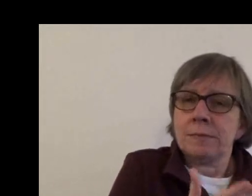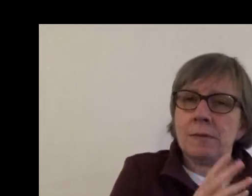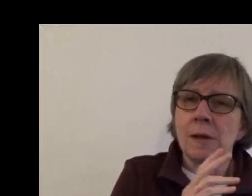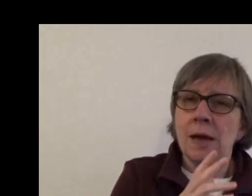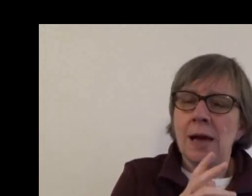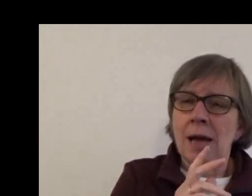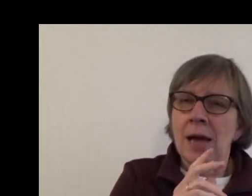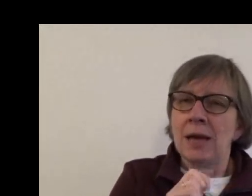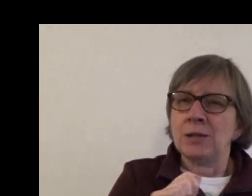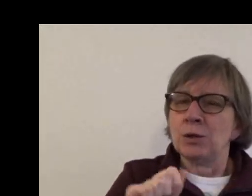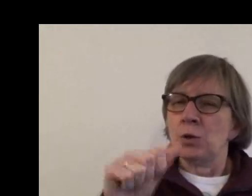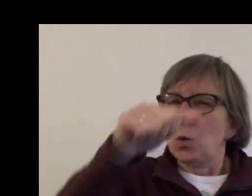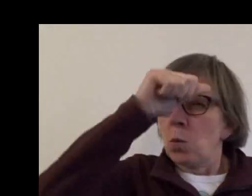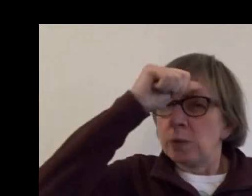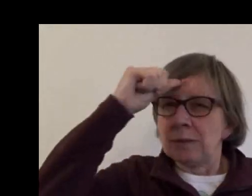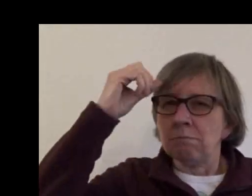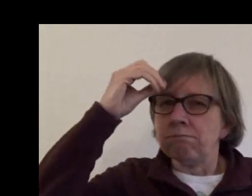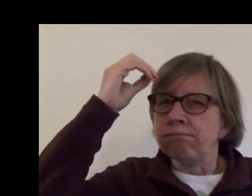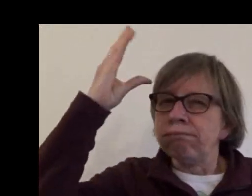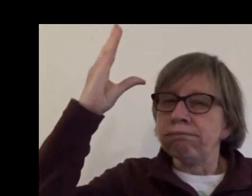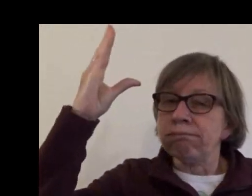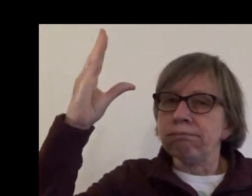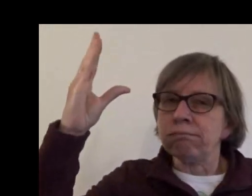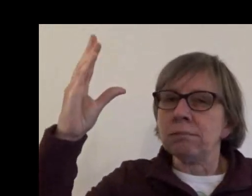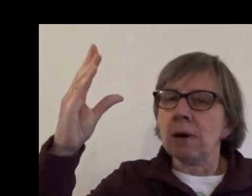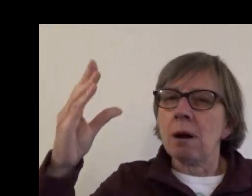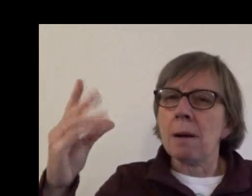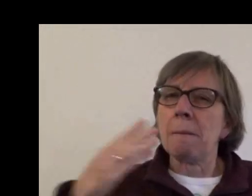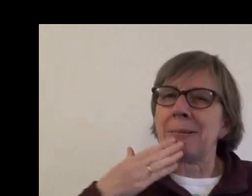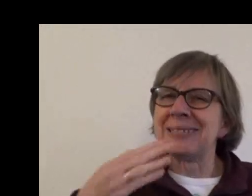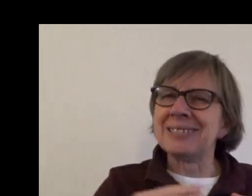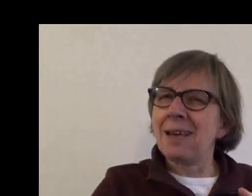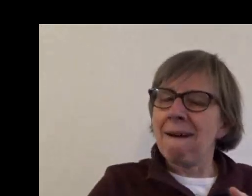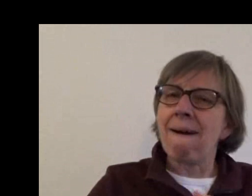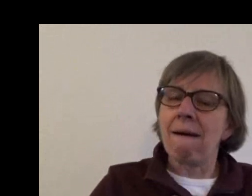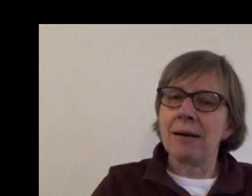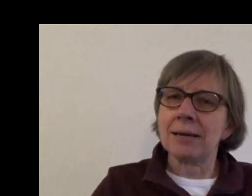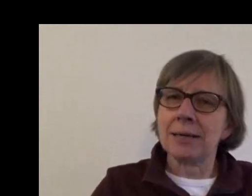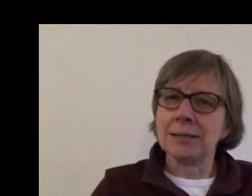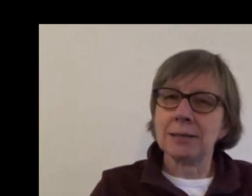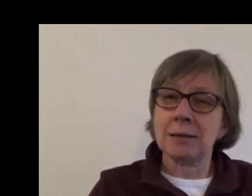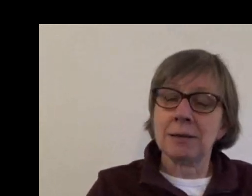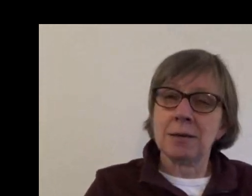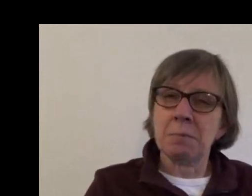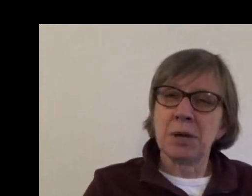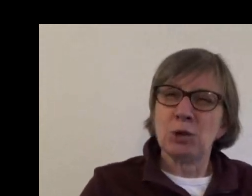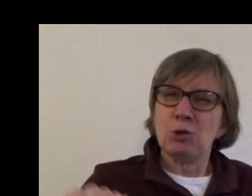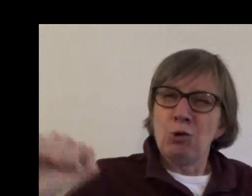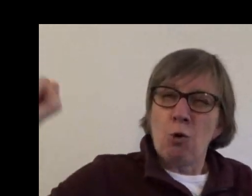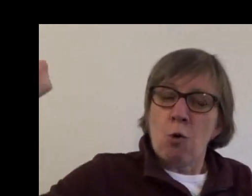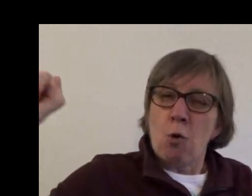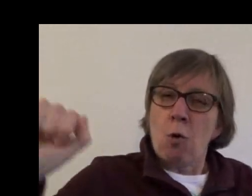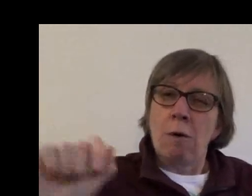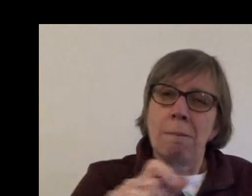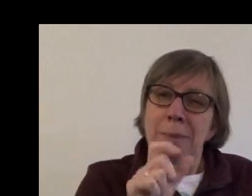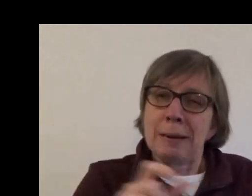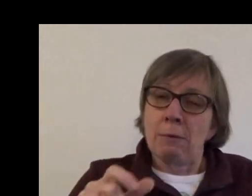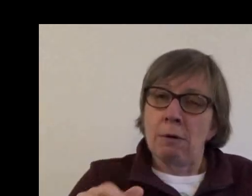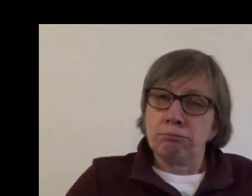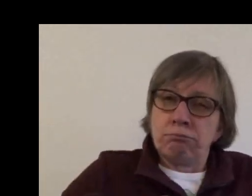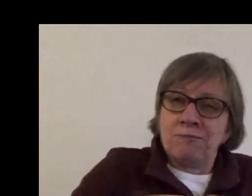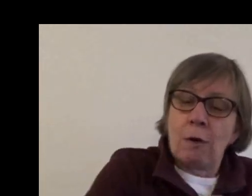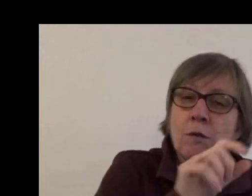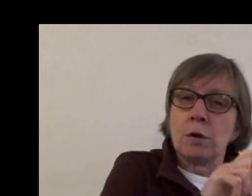pray for your guidance, your wisdom, to just be your light, to be your people in the society that we have at the